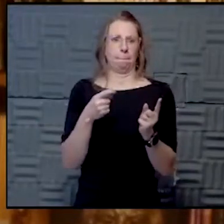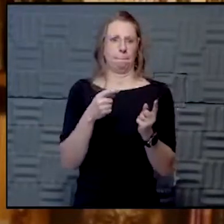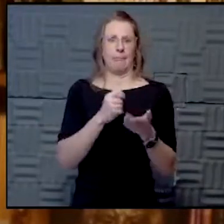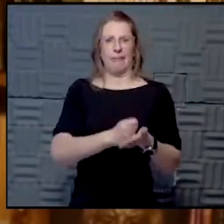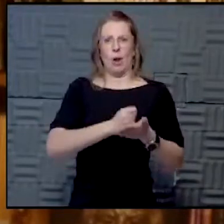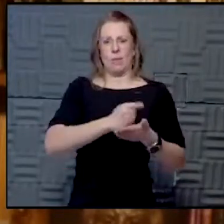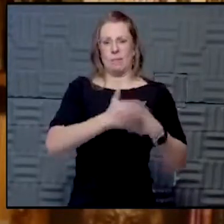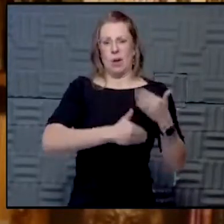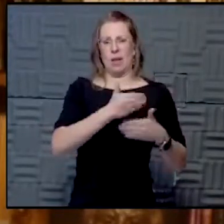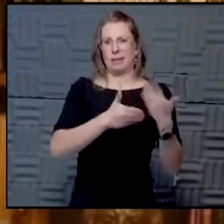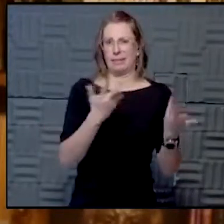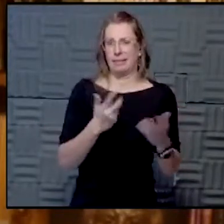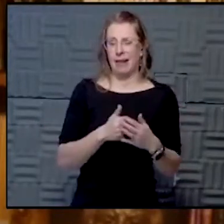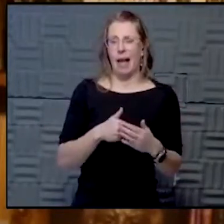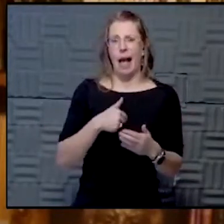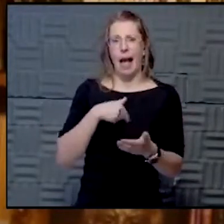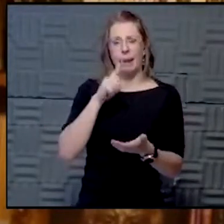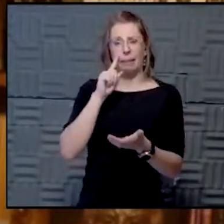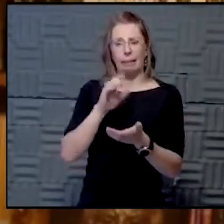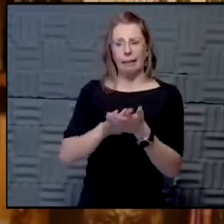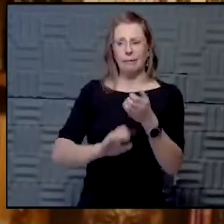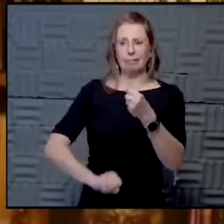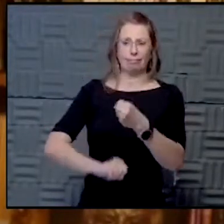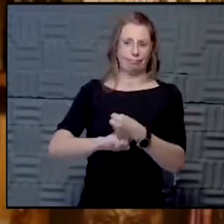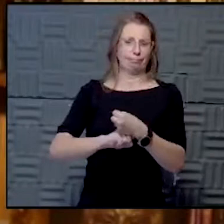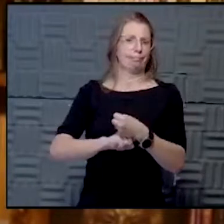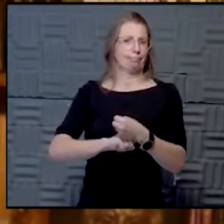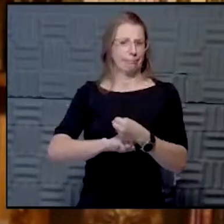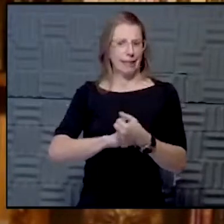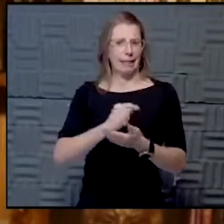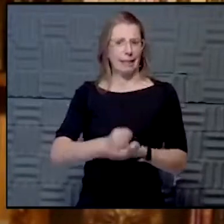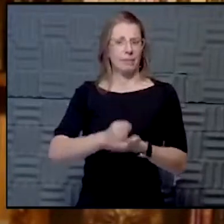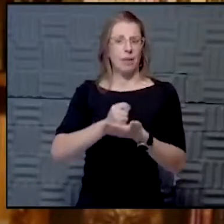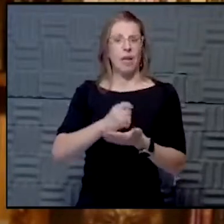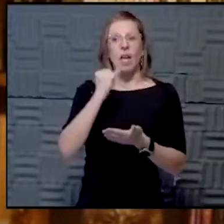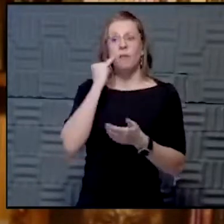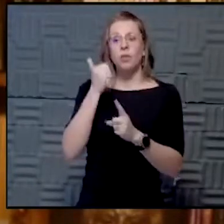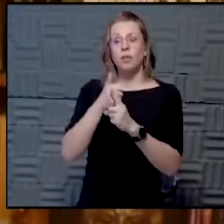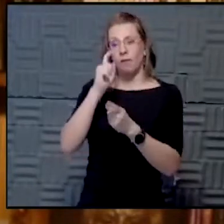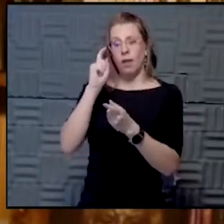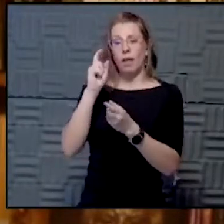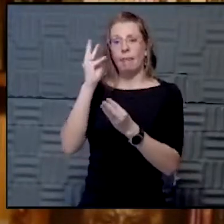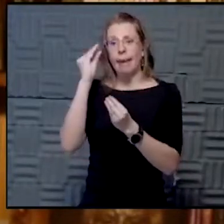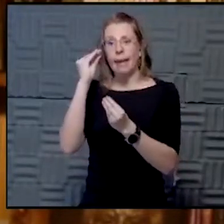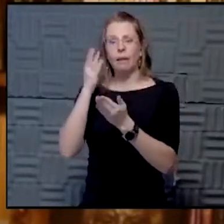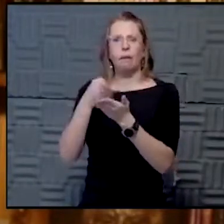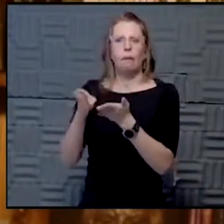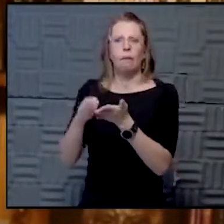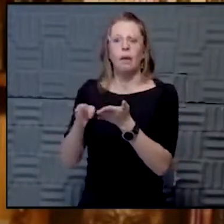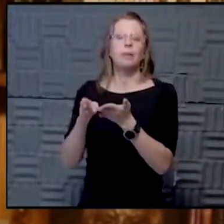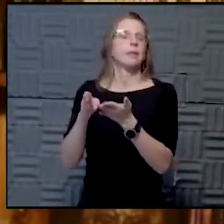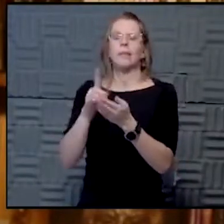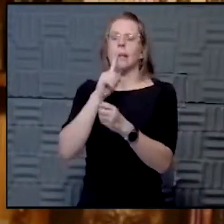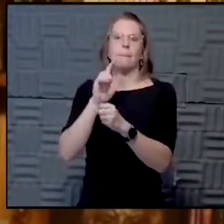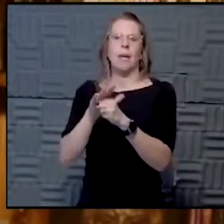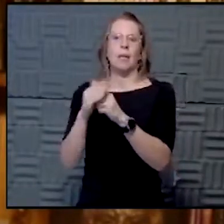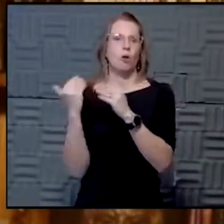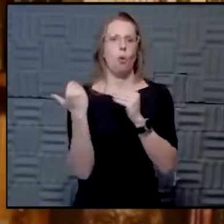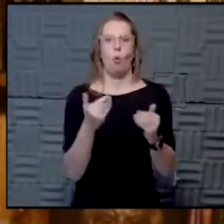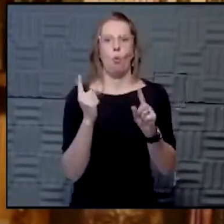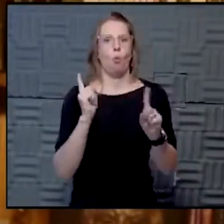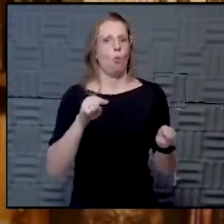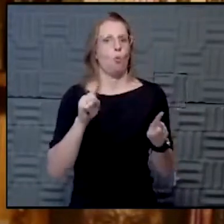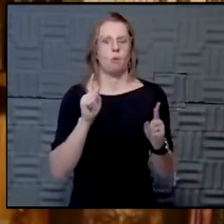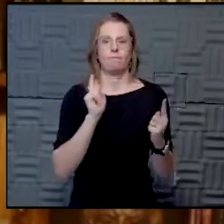process. So I'm a big believer, and if you've been thinking about it and putting it off, that just make the commitment and go. But without a doubt,